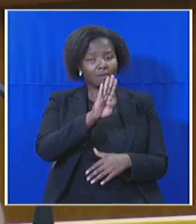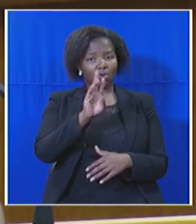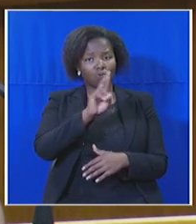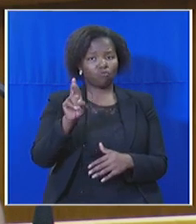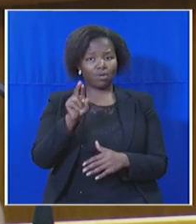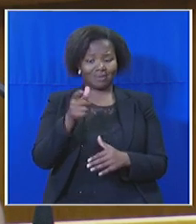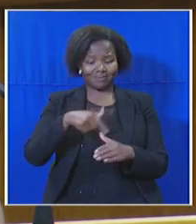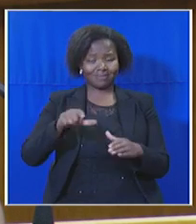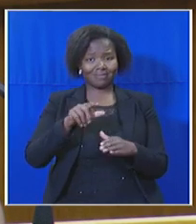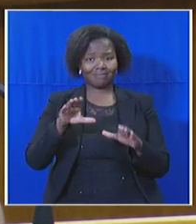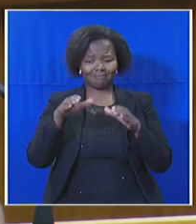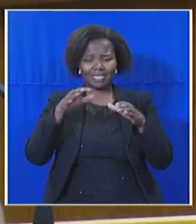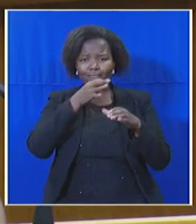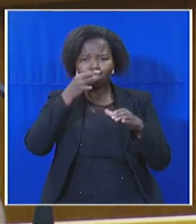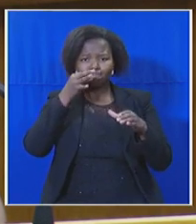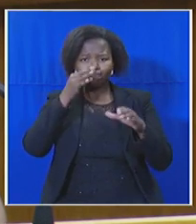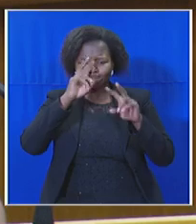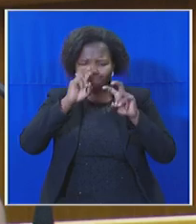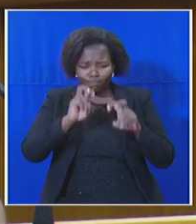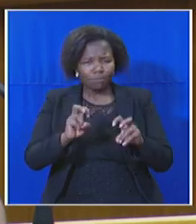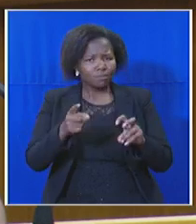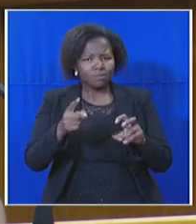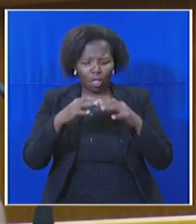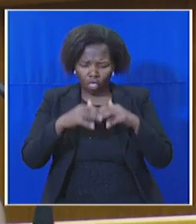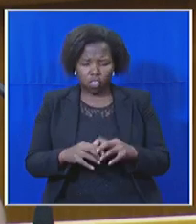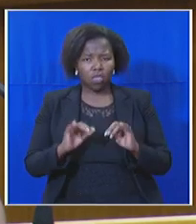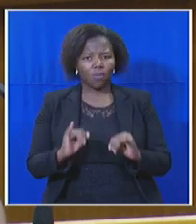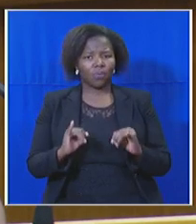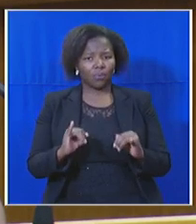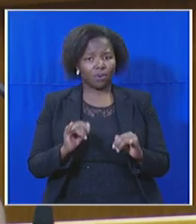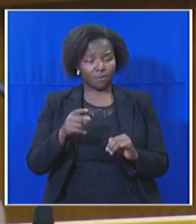broken crime intelligence unit? Does the SAPS know what to do